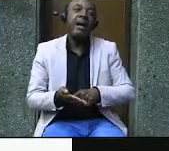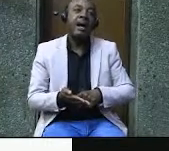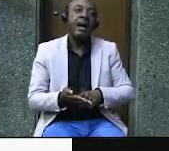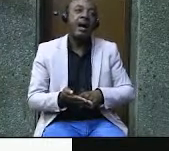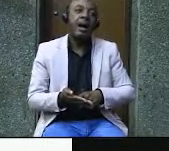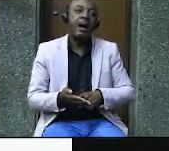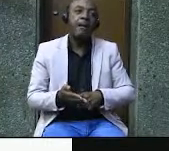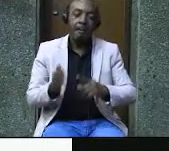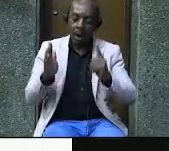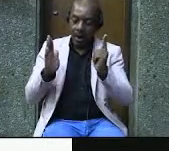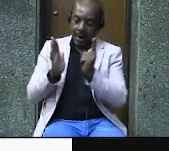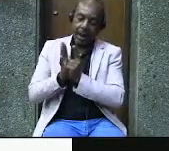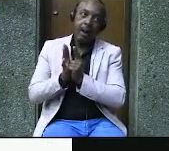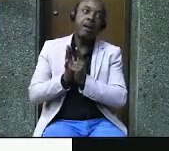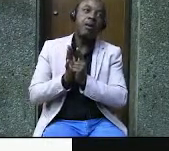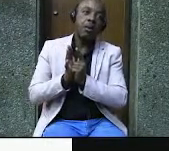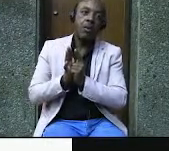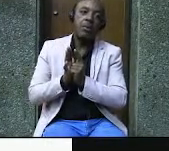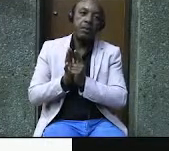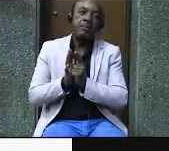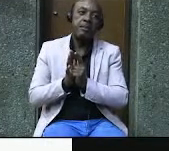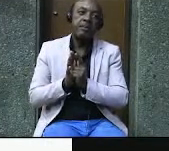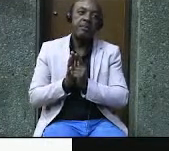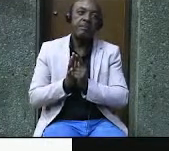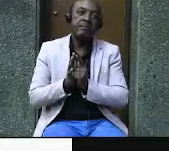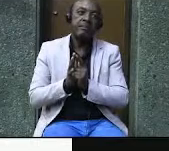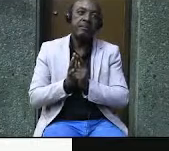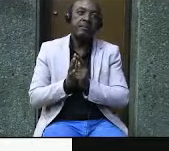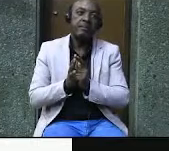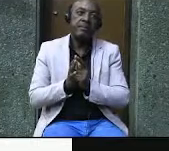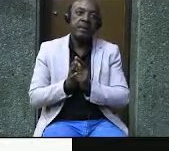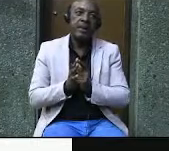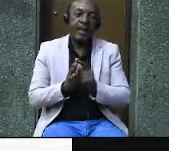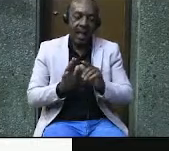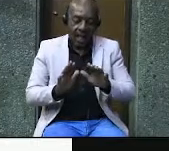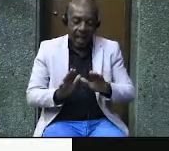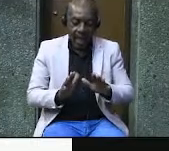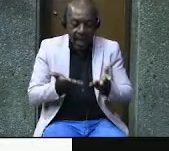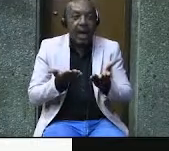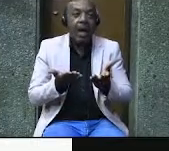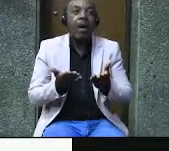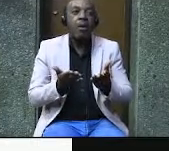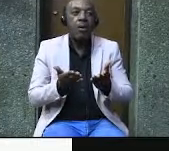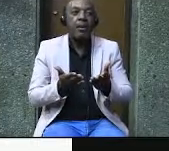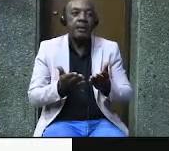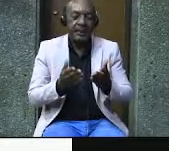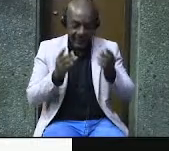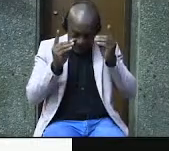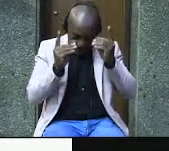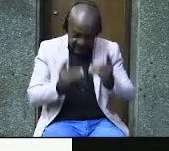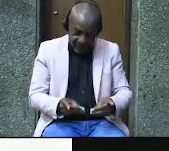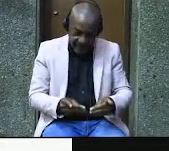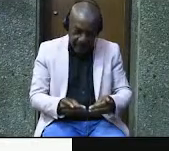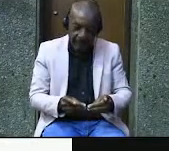We are saying it's a judicial expropriation because it is the court